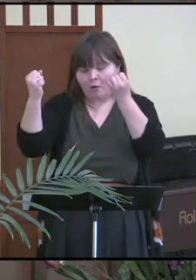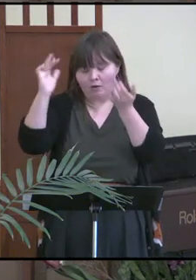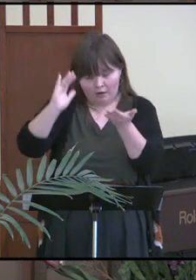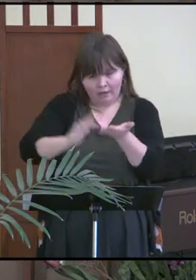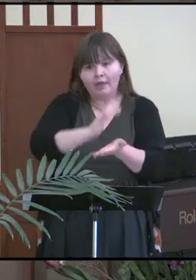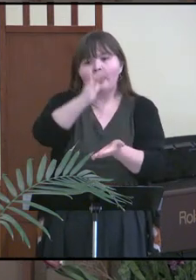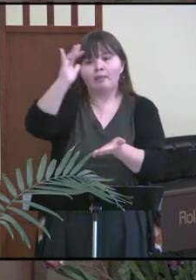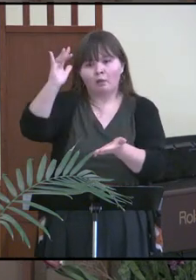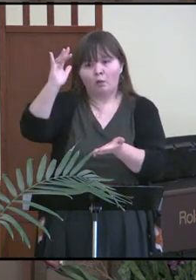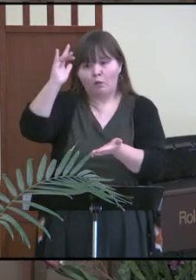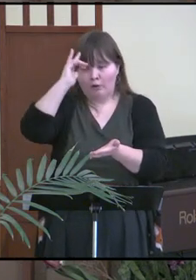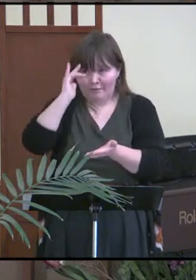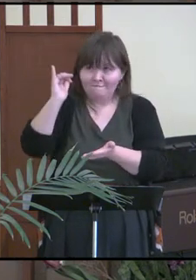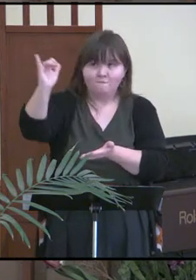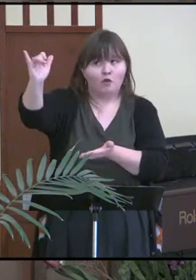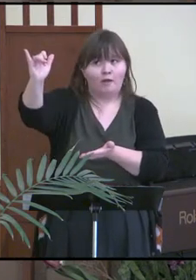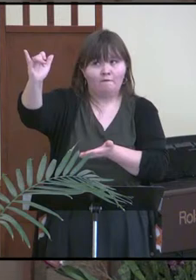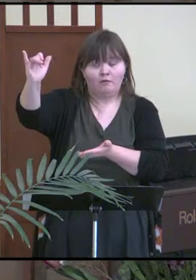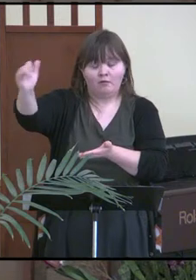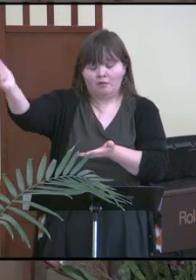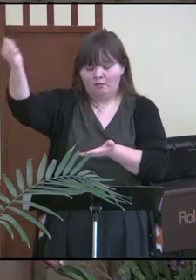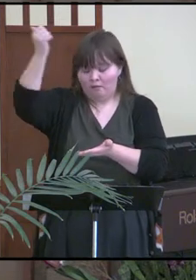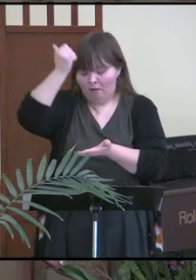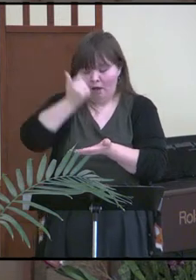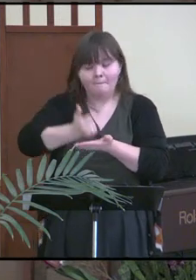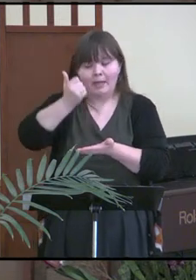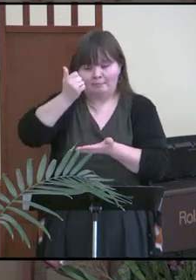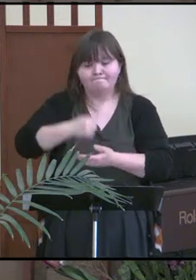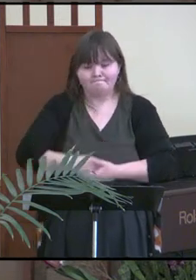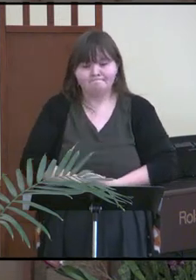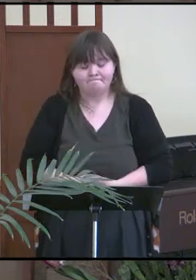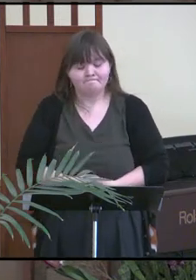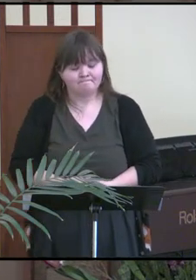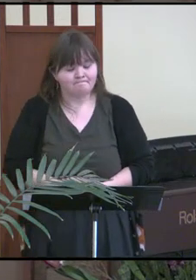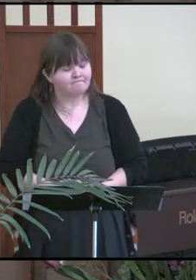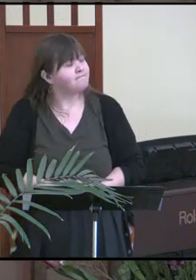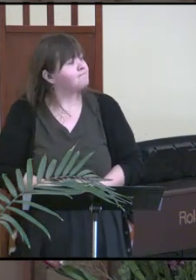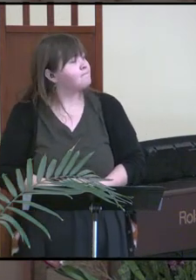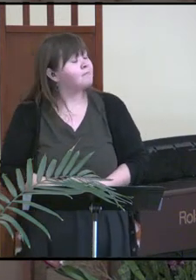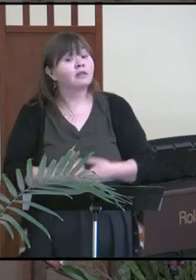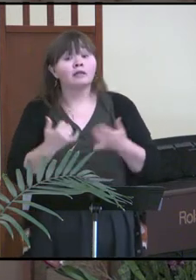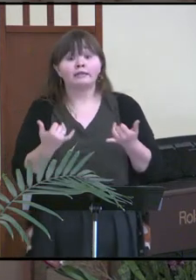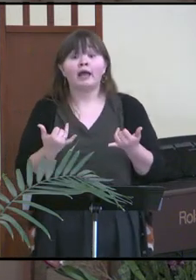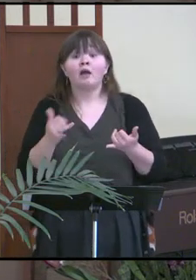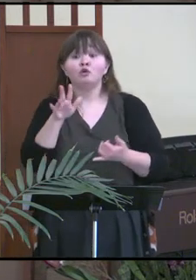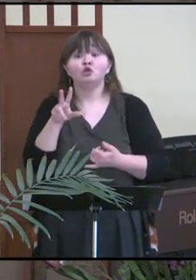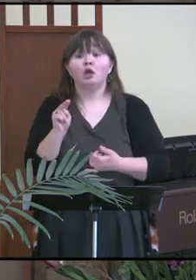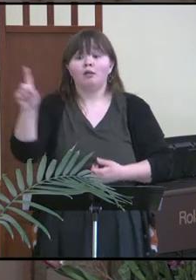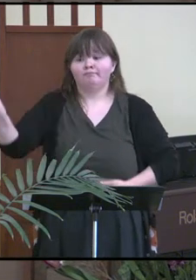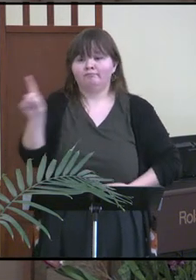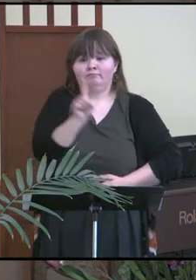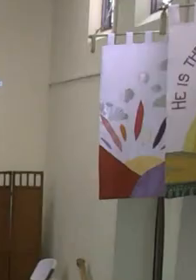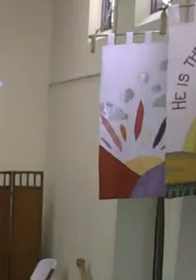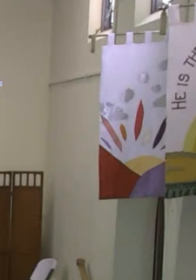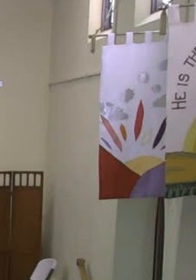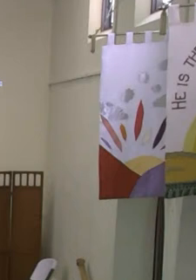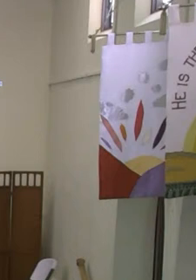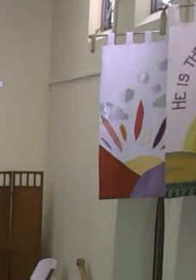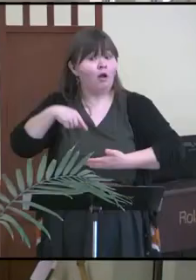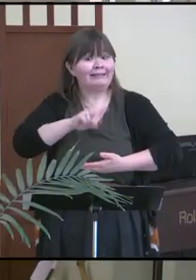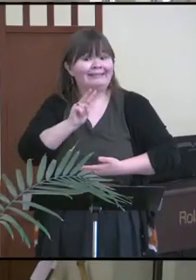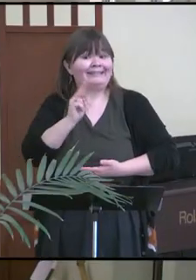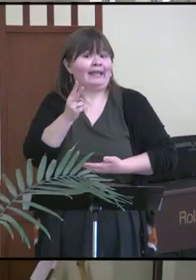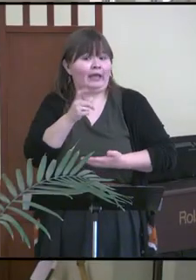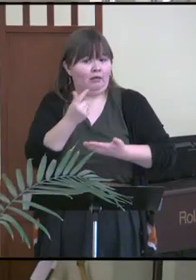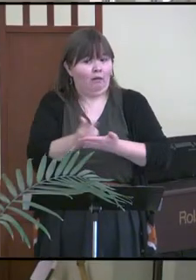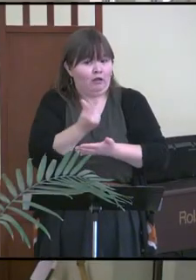the power, and the glory forever. Amen. And now John is going to come and read for us the second